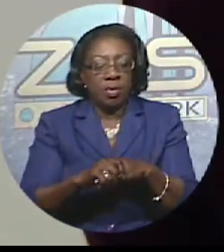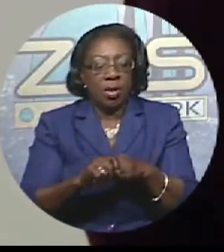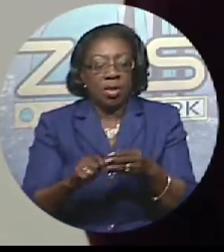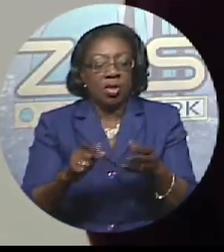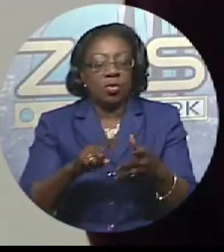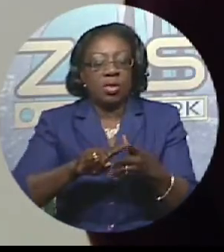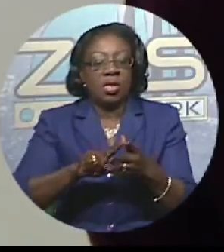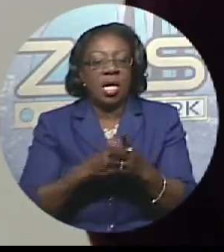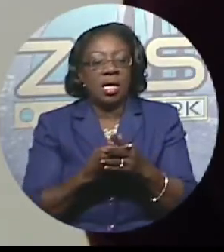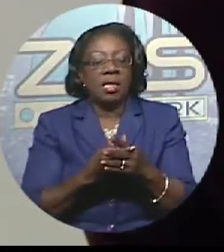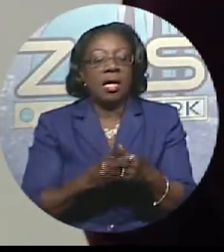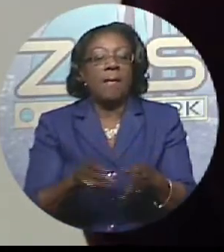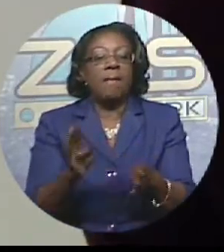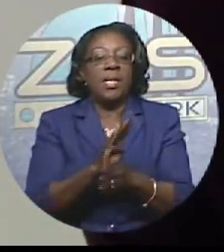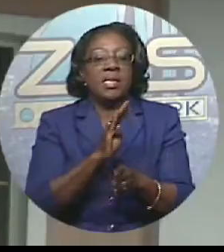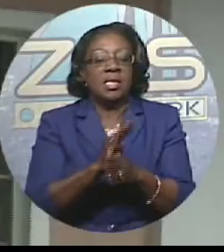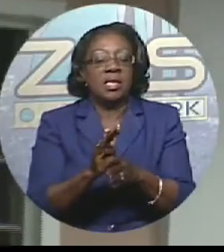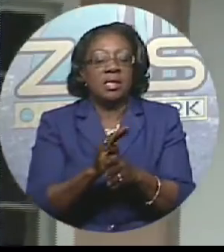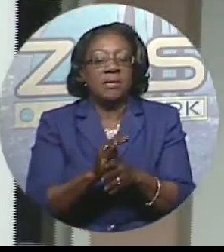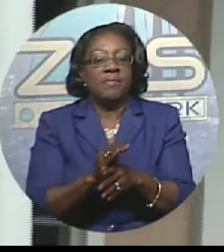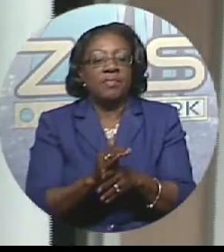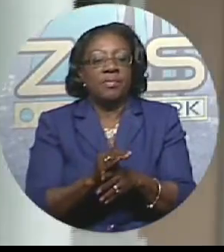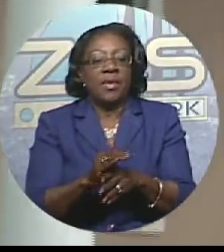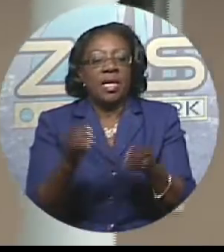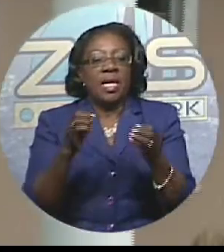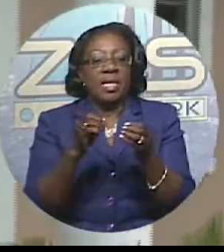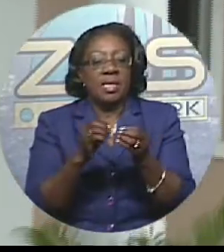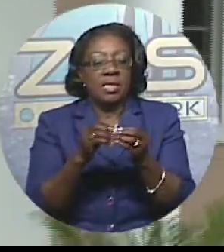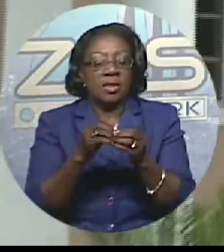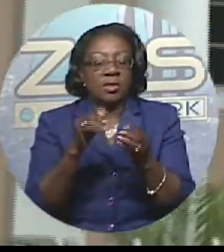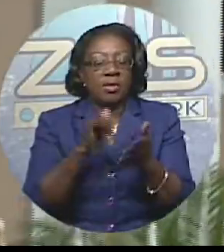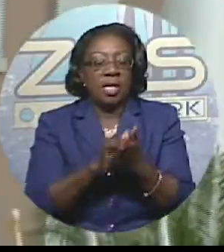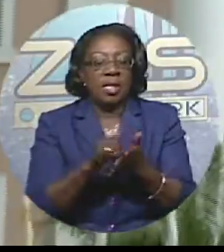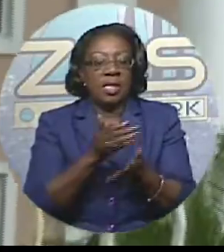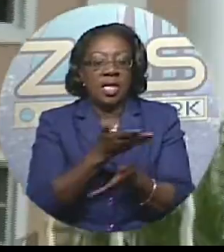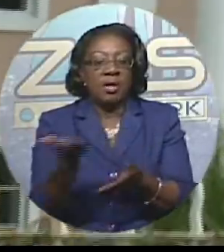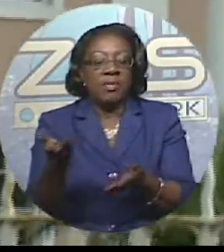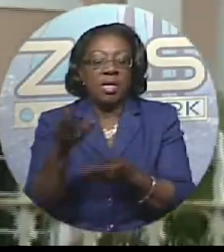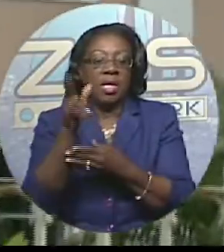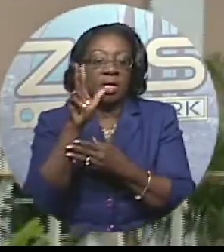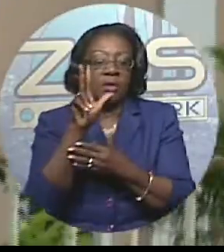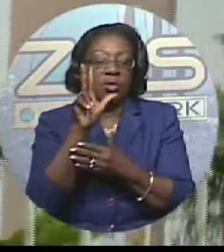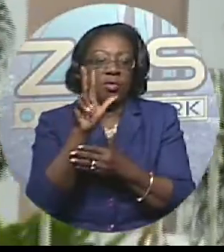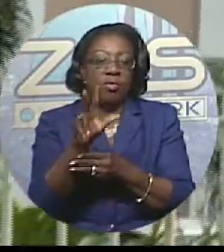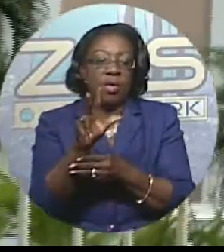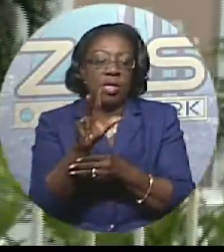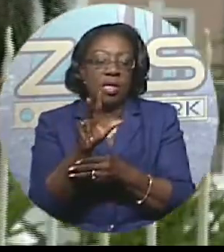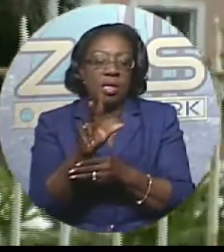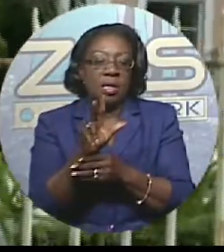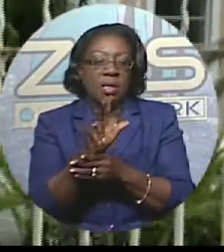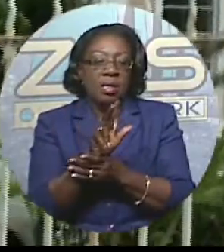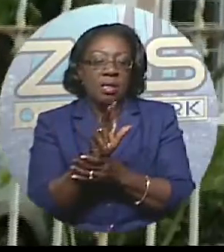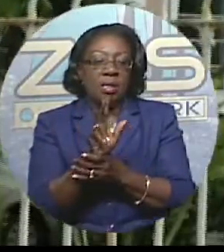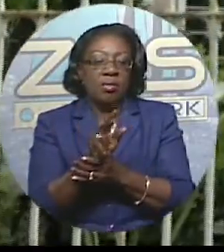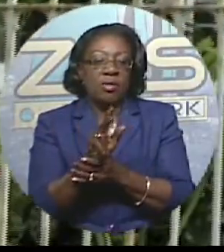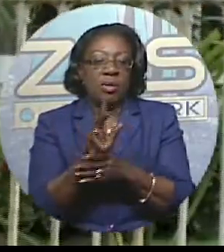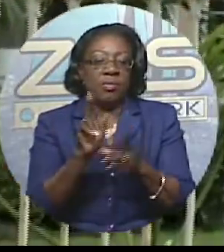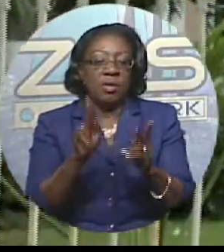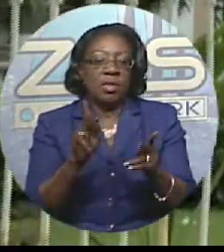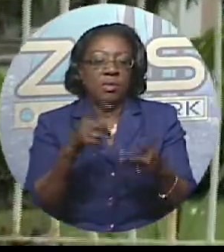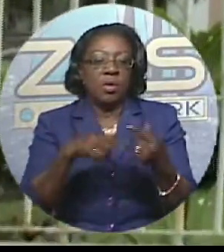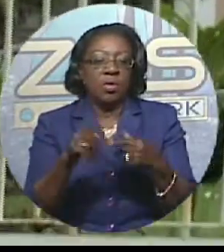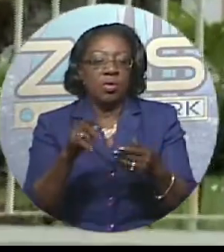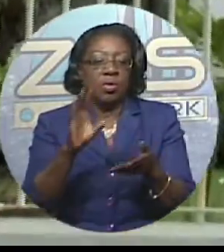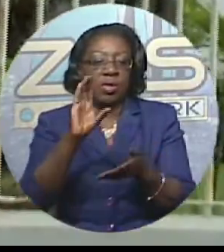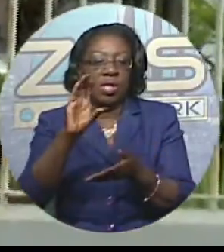their business initiative. In addition to that, there'll be a 3-week course at the COB that all applicants